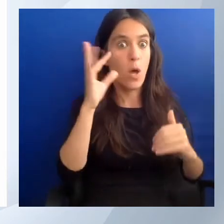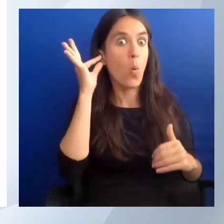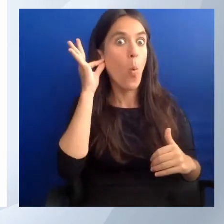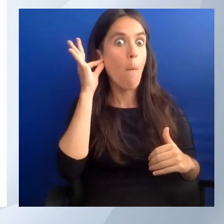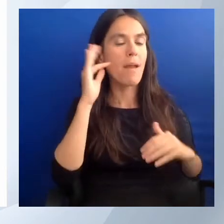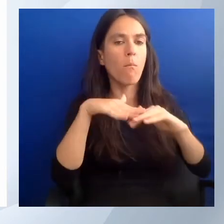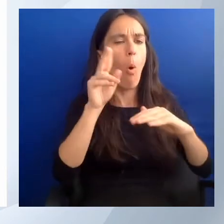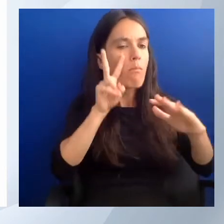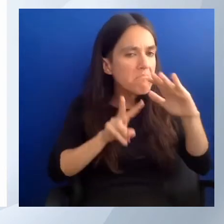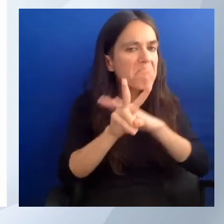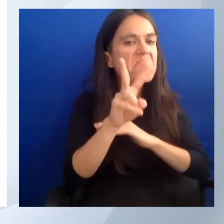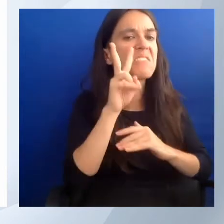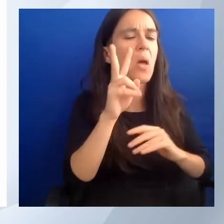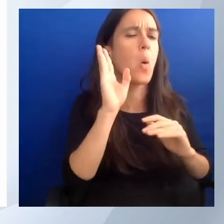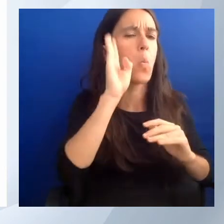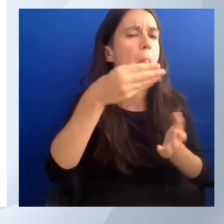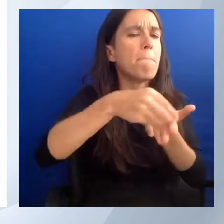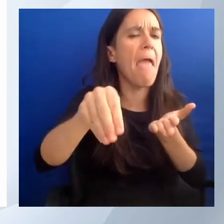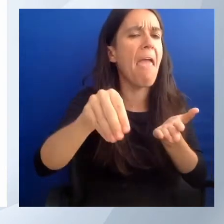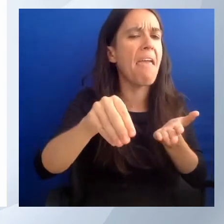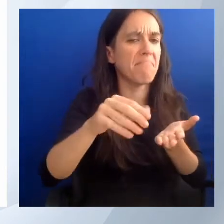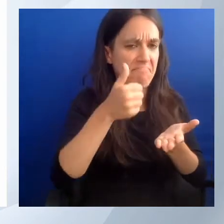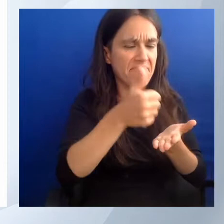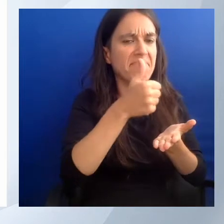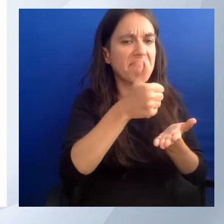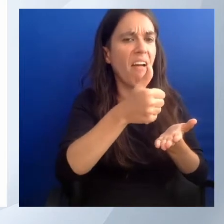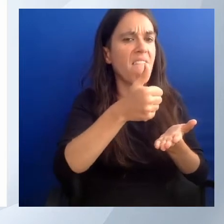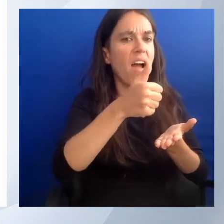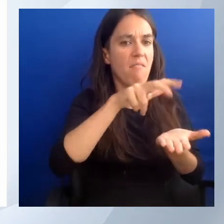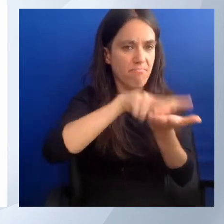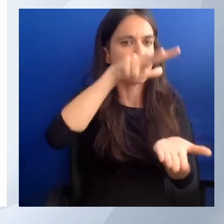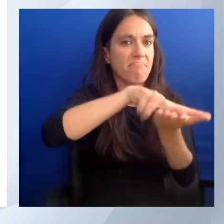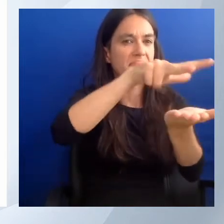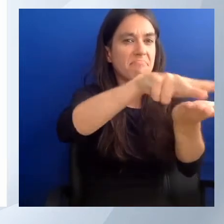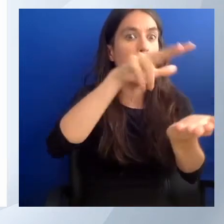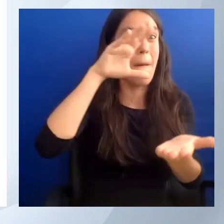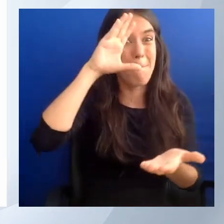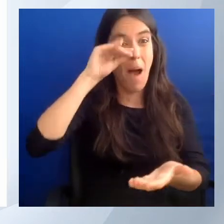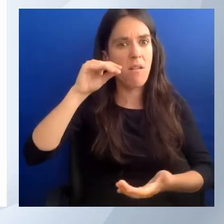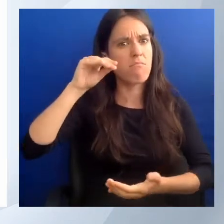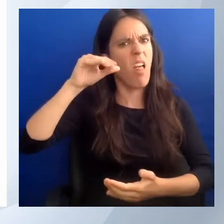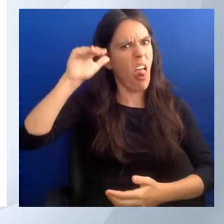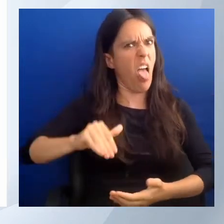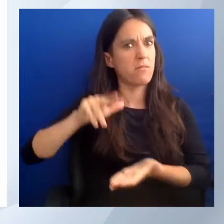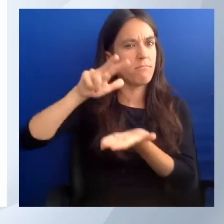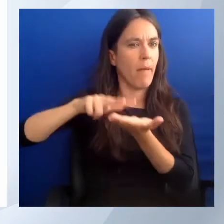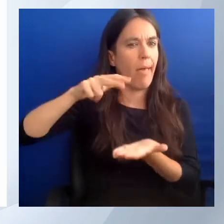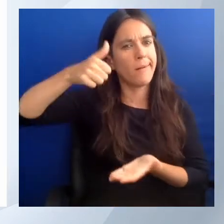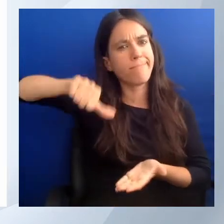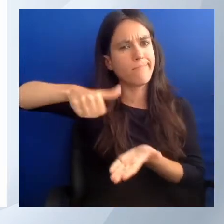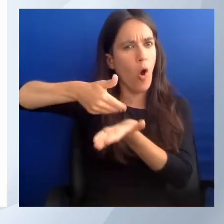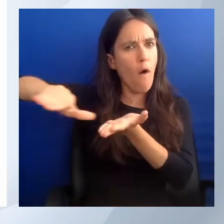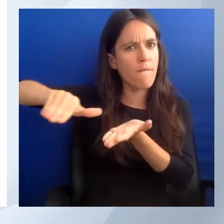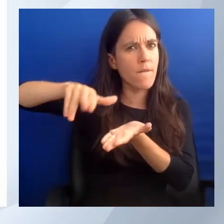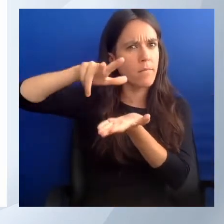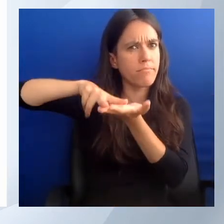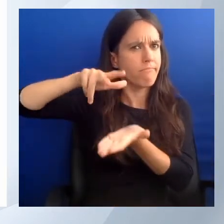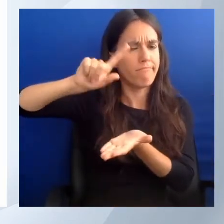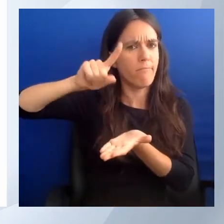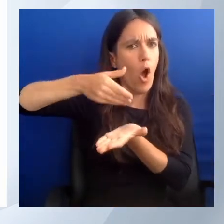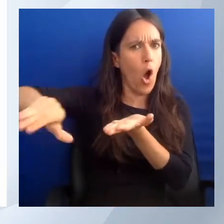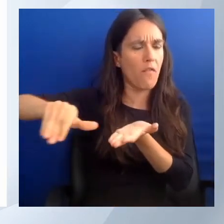for the credit card bill than a man would. And that's interesting. And they don't know why that